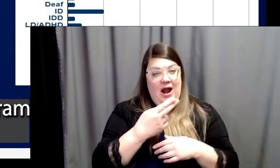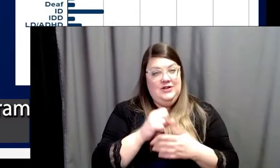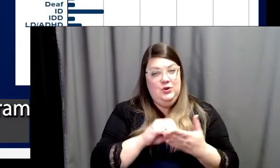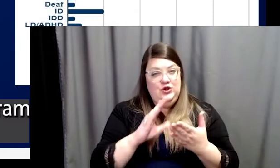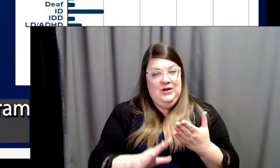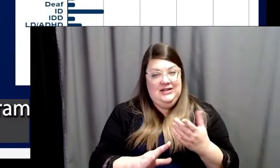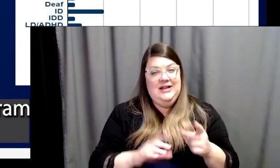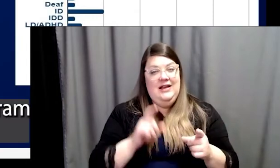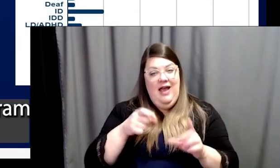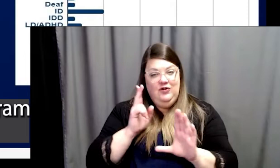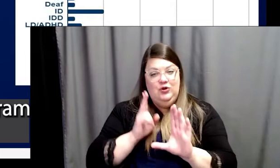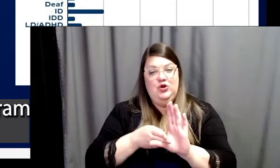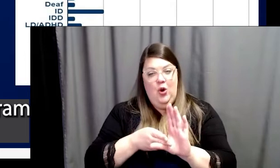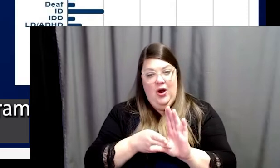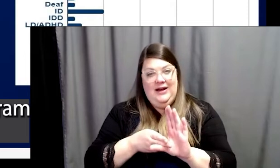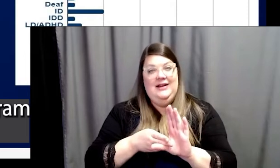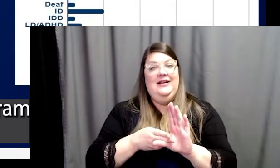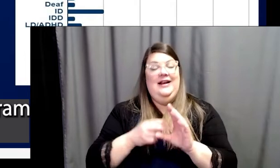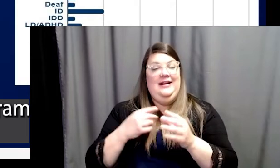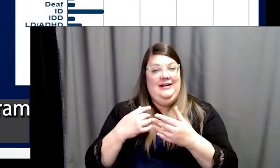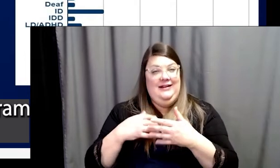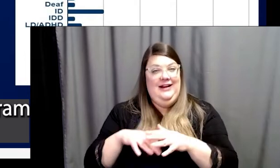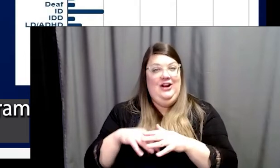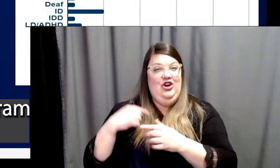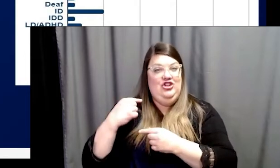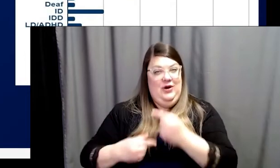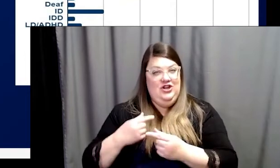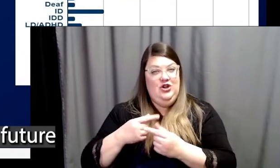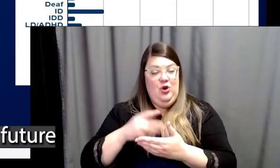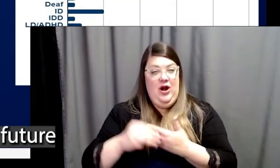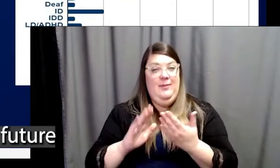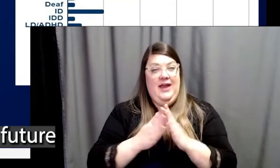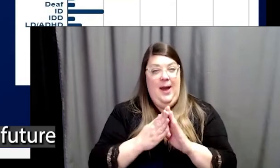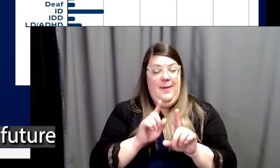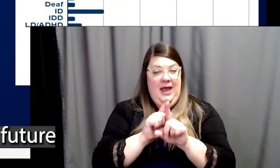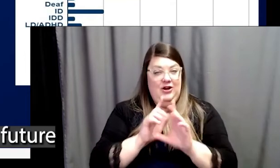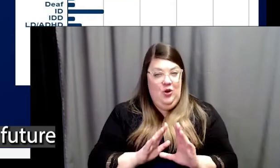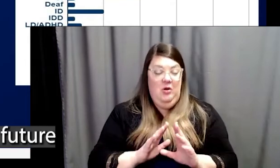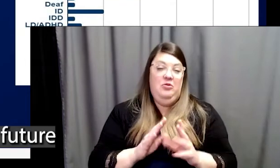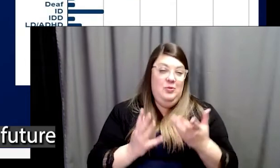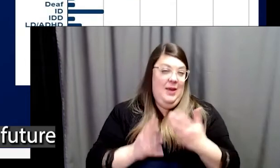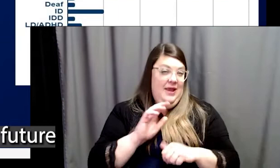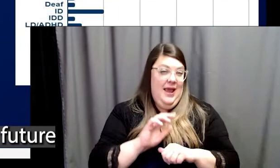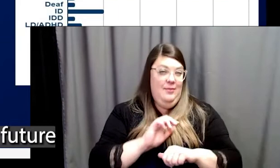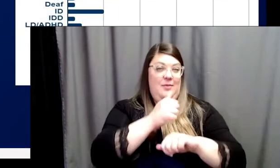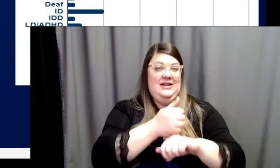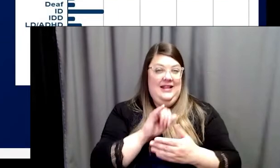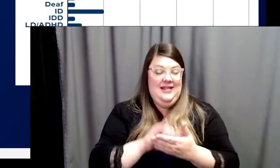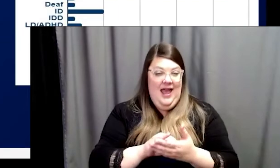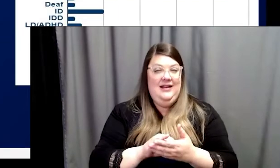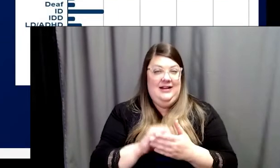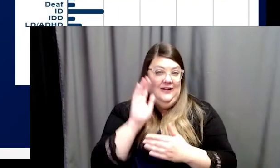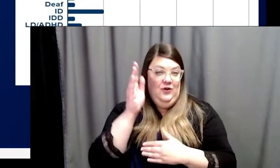to join an intergenerational program and be a mentor. So maybe implementing that in the future.